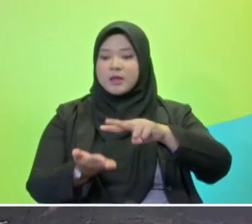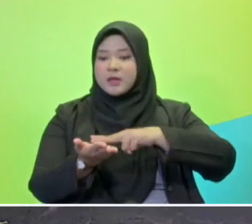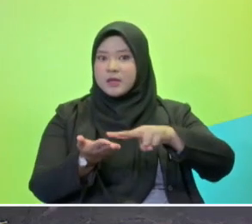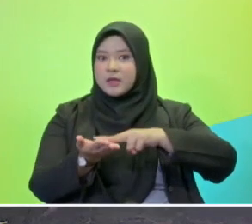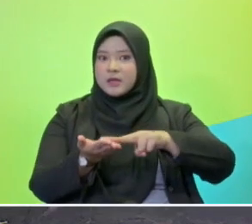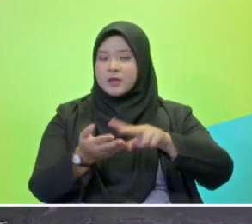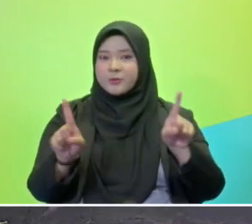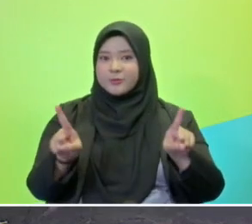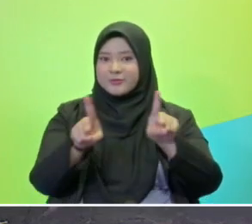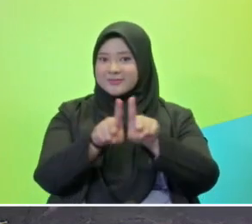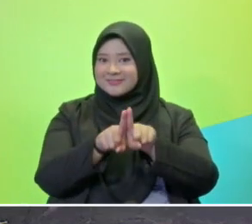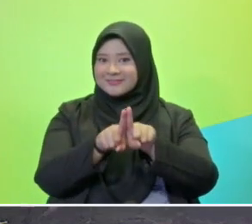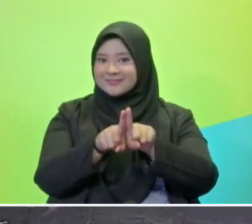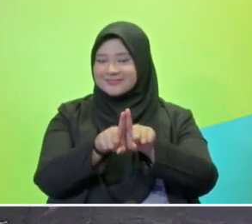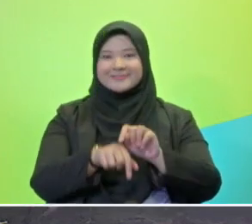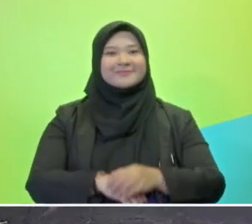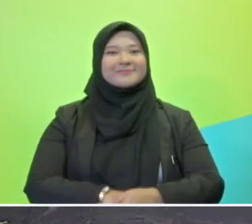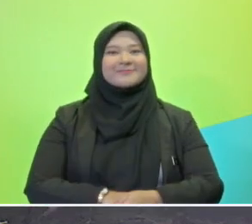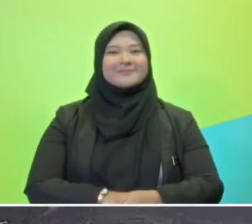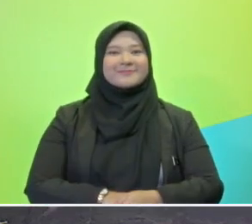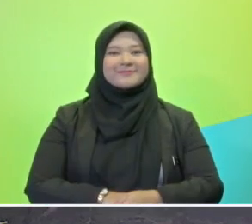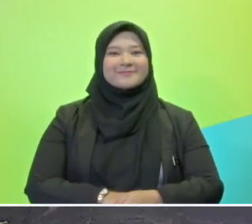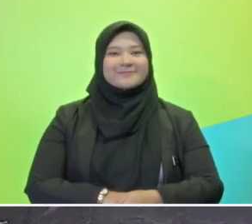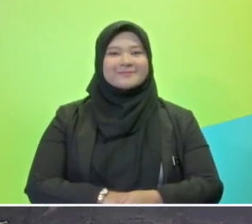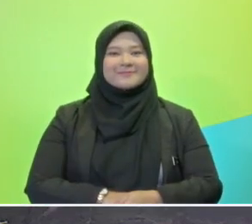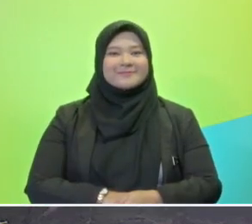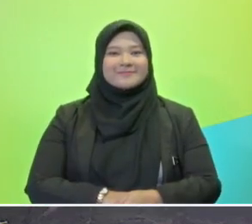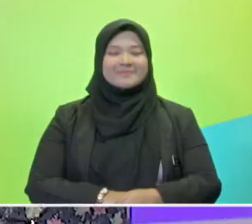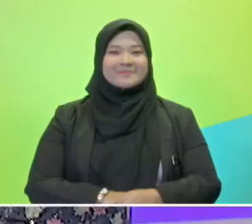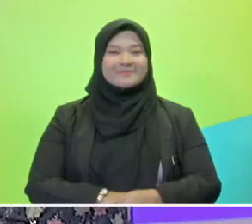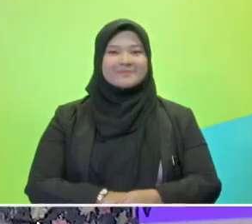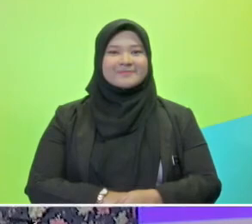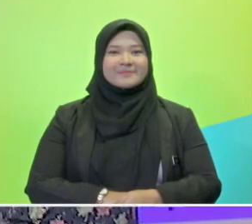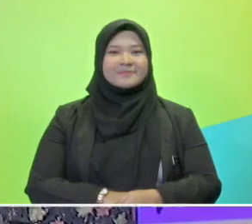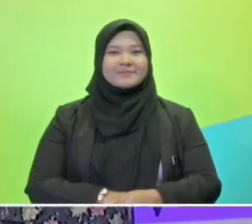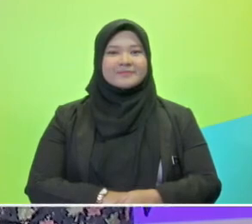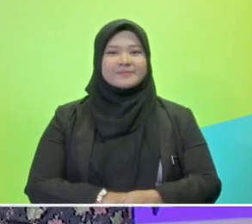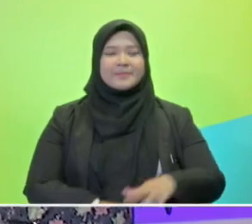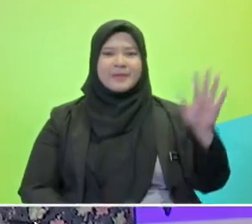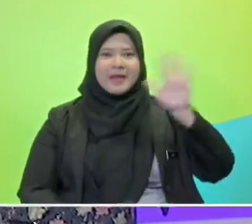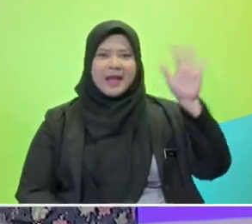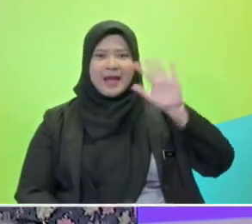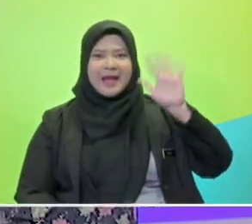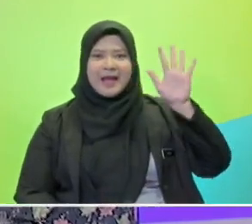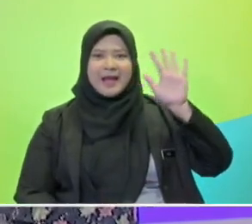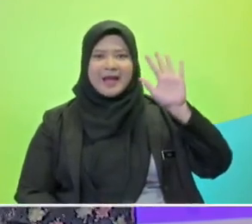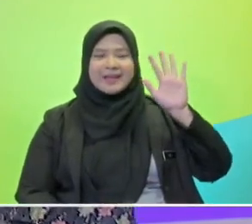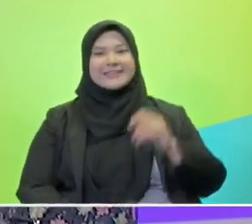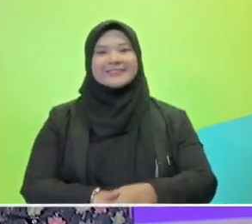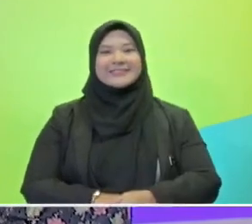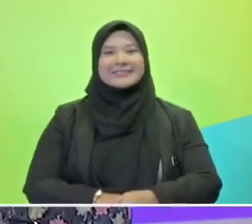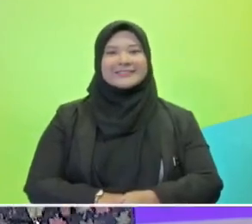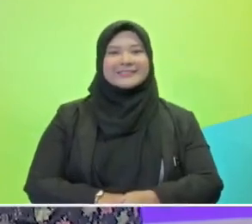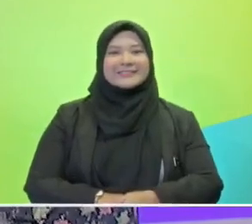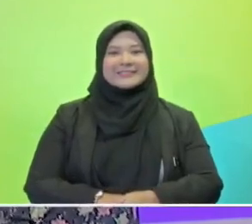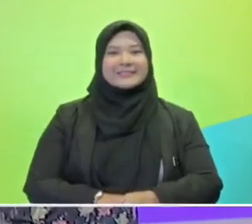up. Ready, teacher? Alright. Okay, the chant goes, mm-hmm. Hi there, my new friend. Have you got any food to